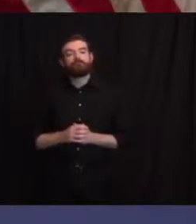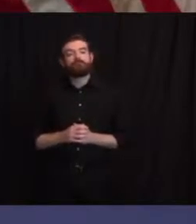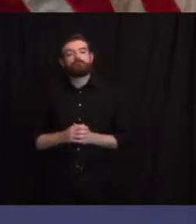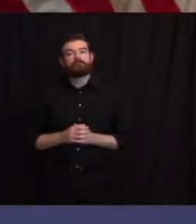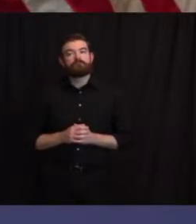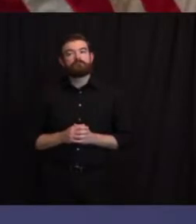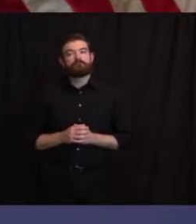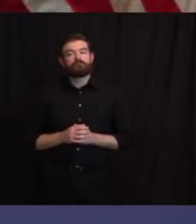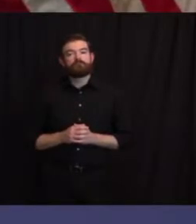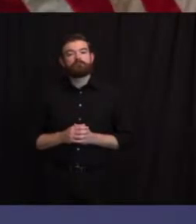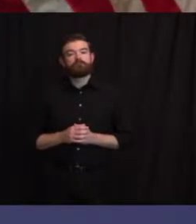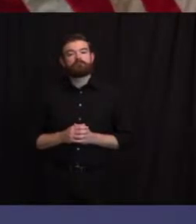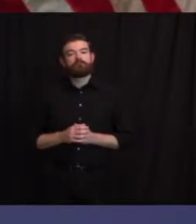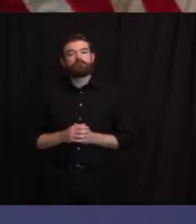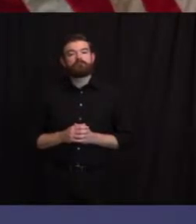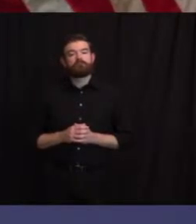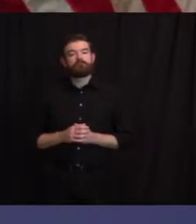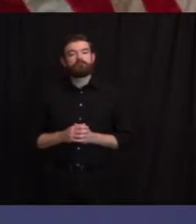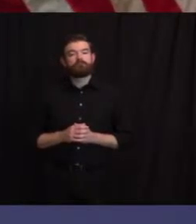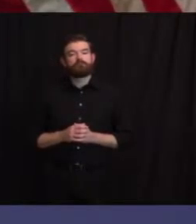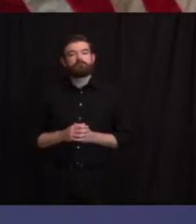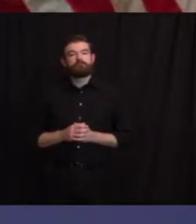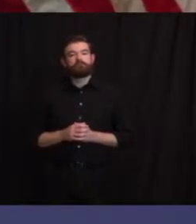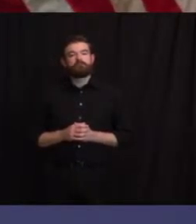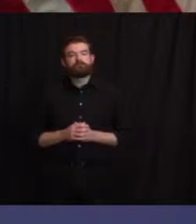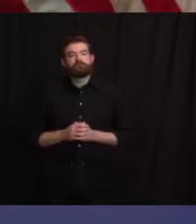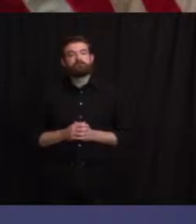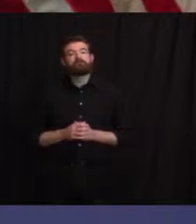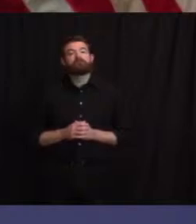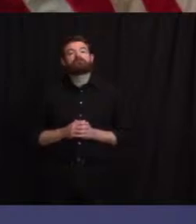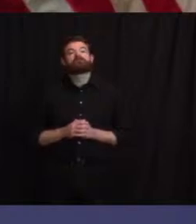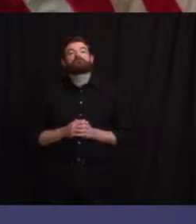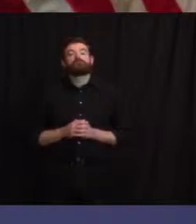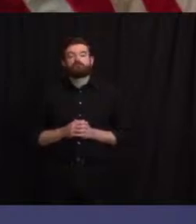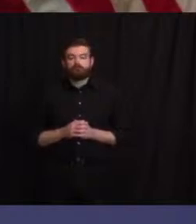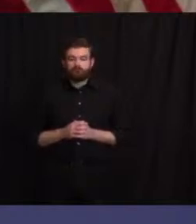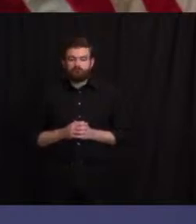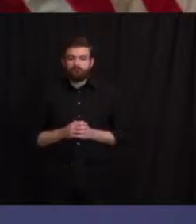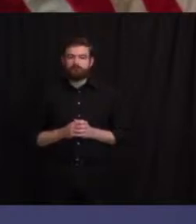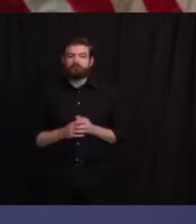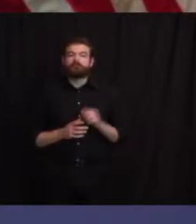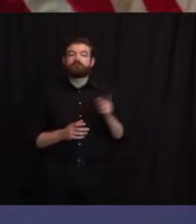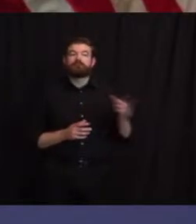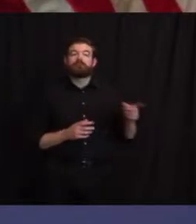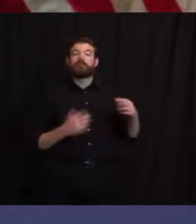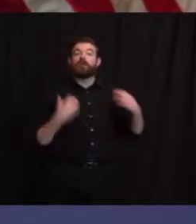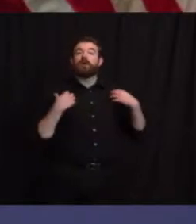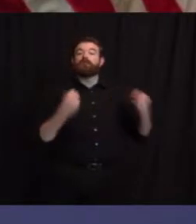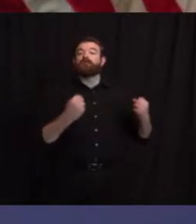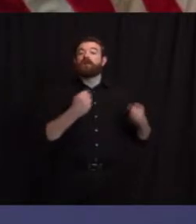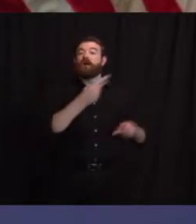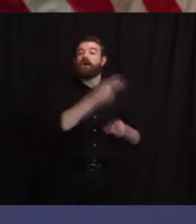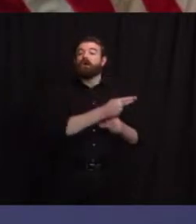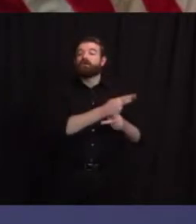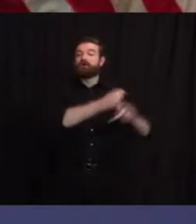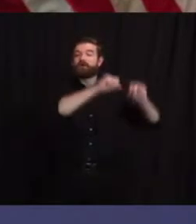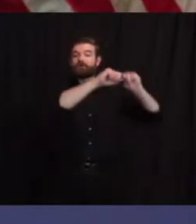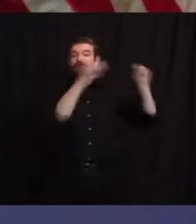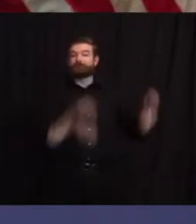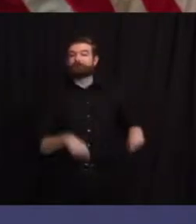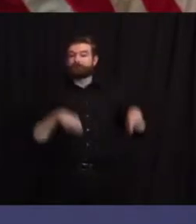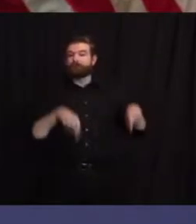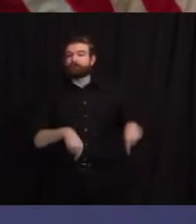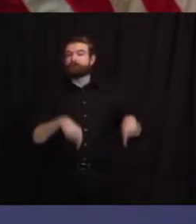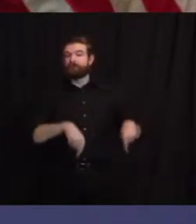the healthcare infrastructure that you have in place as a state. So forget about what I think or Judy or Sheila or any of us